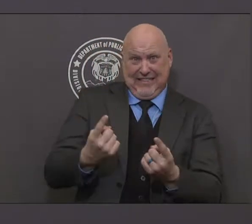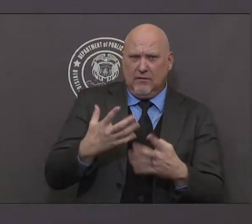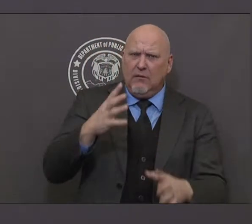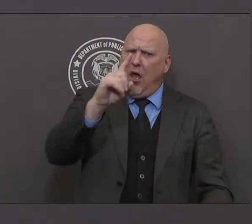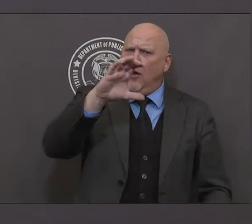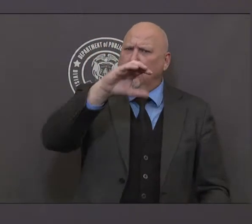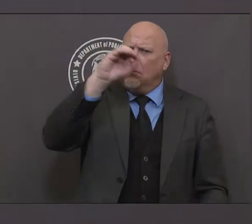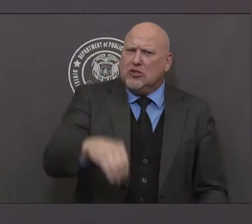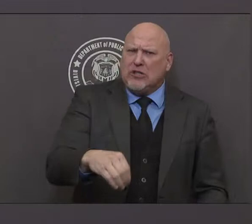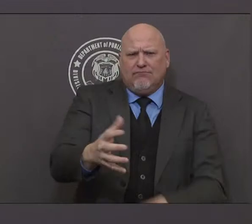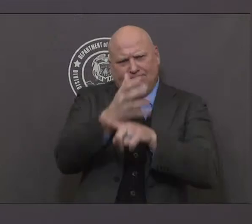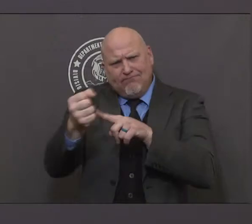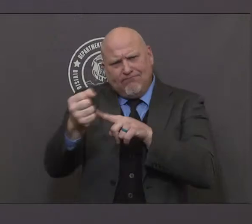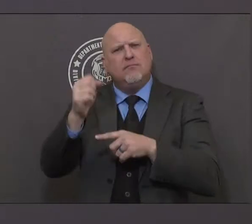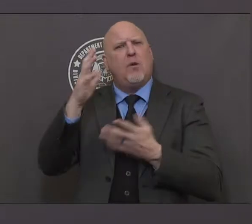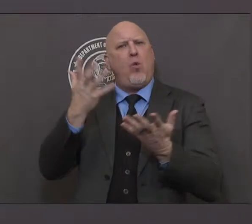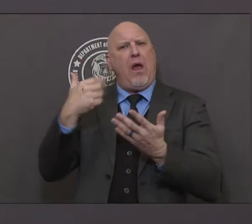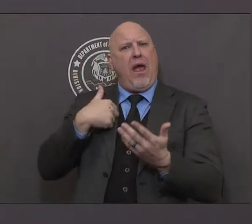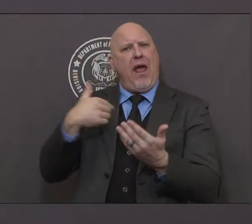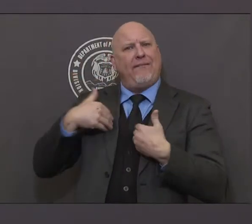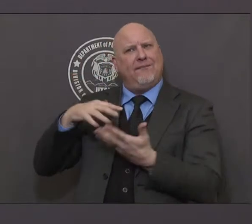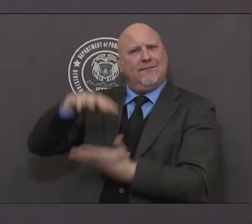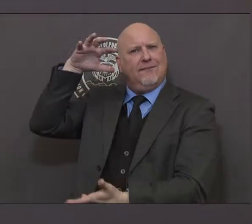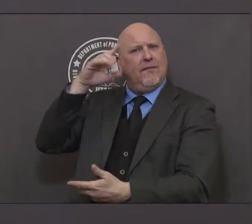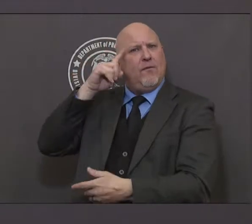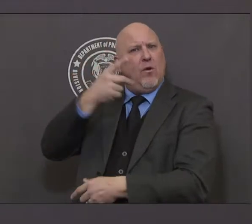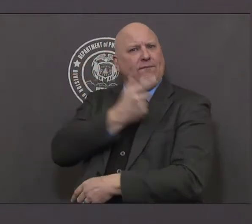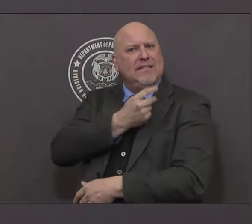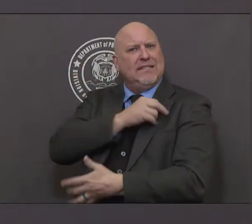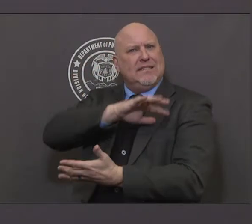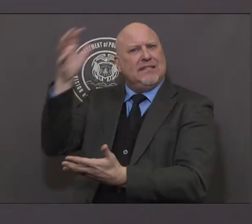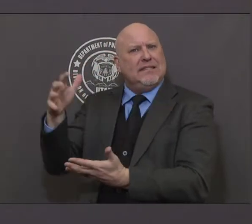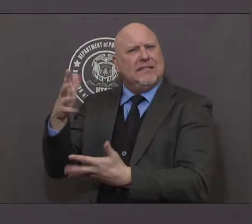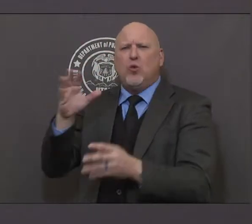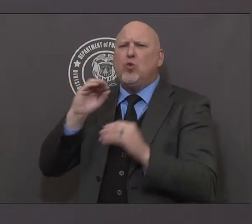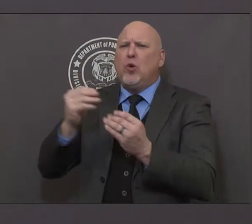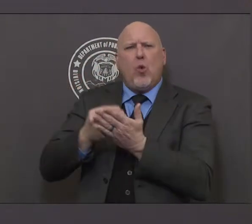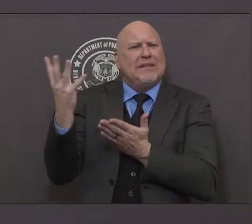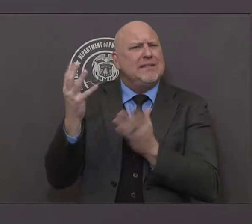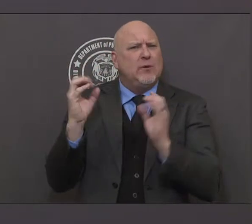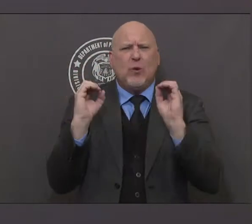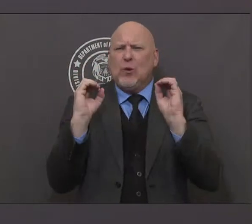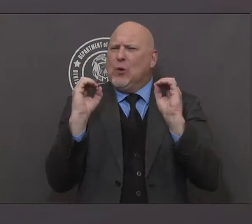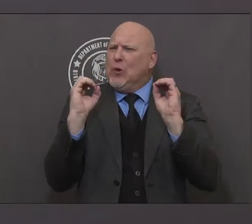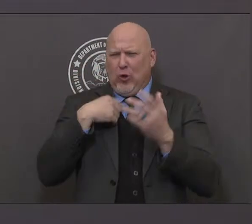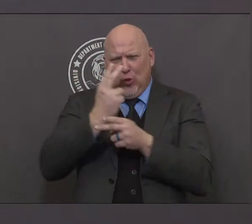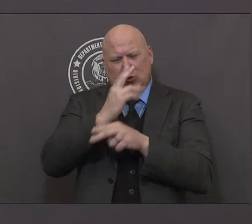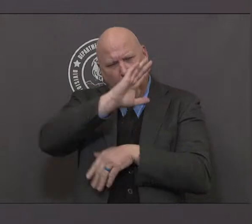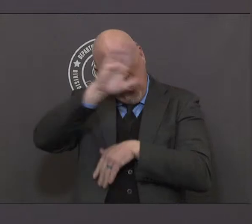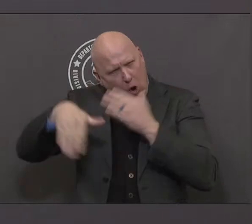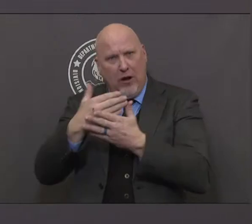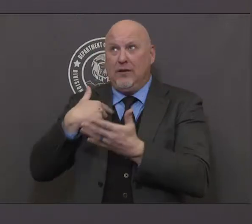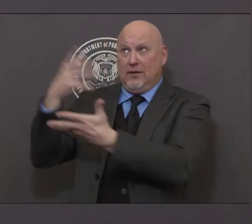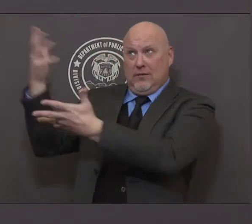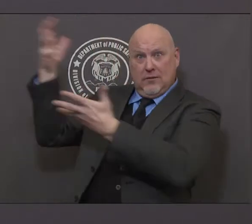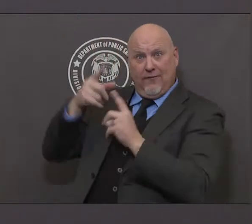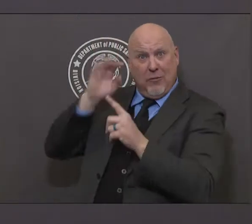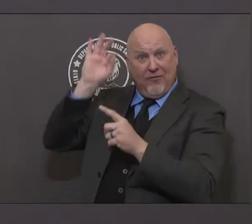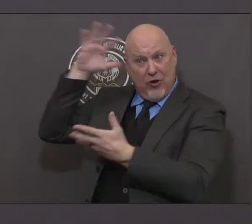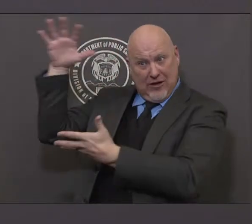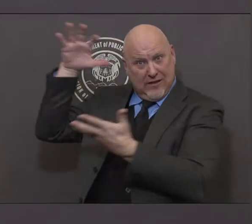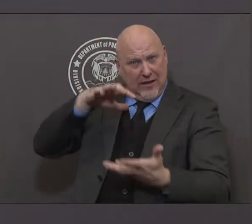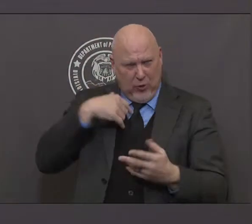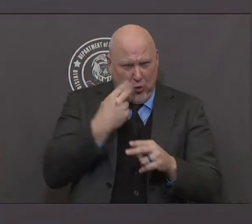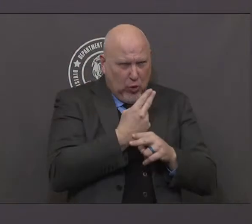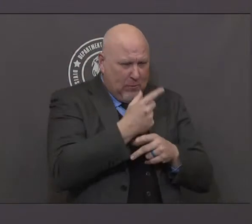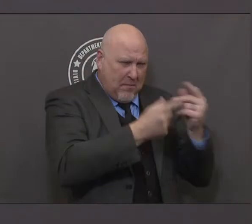But we're working with them to make sure that they're reaching a sustainable capacity. And then we have a high throughput coalition that is working to make sure